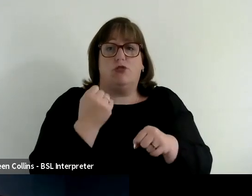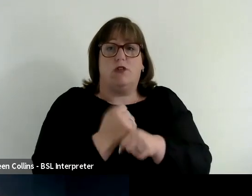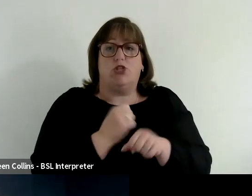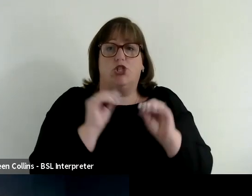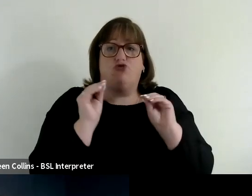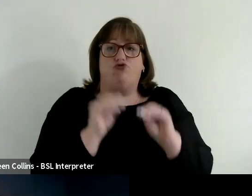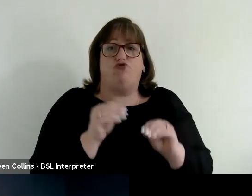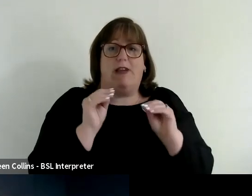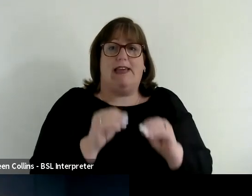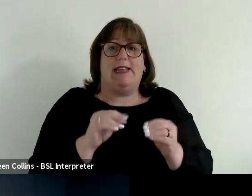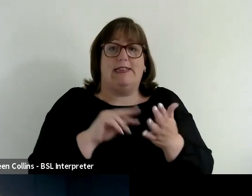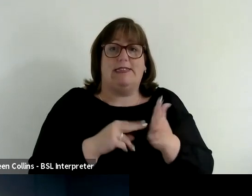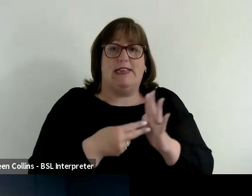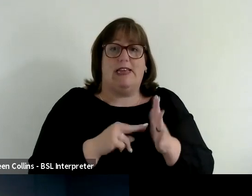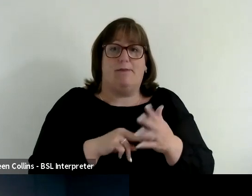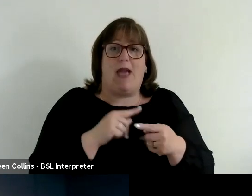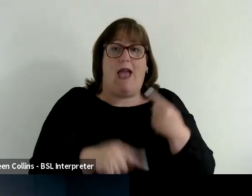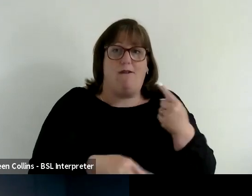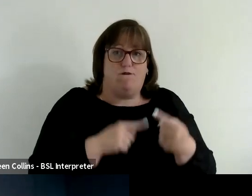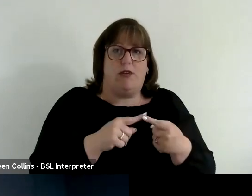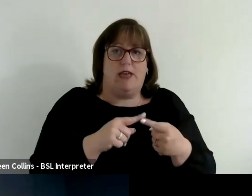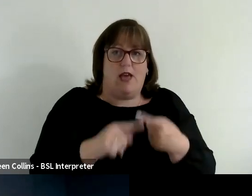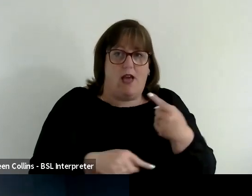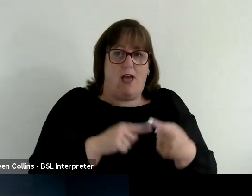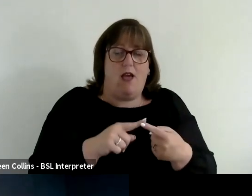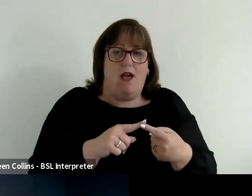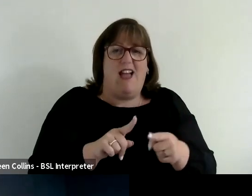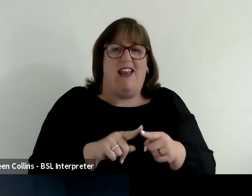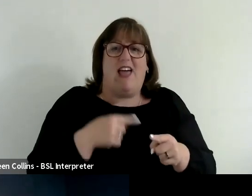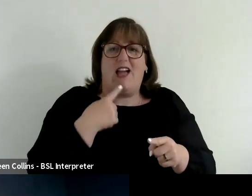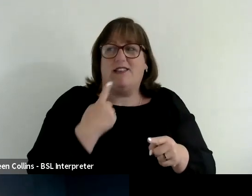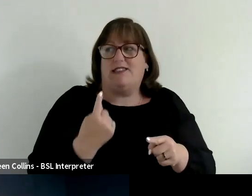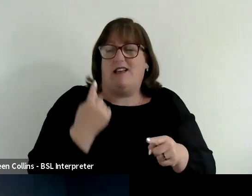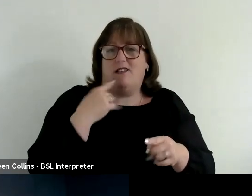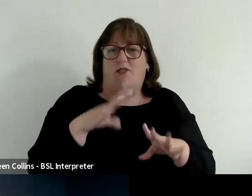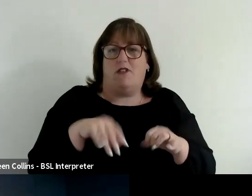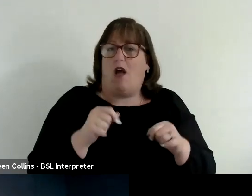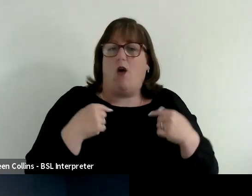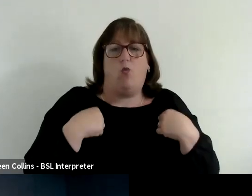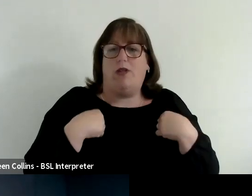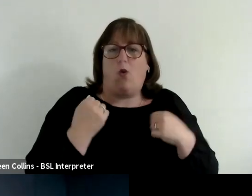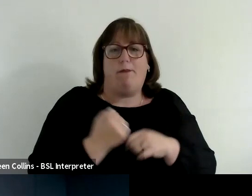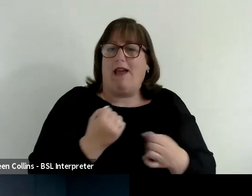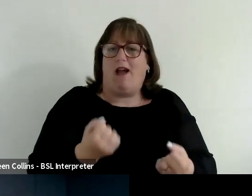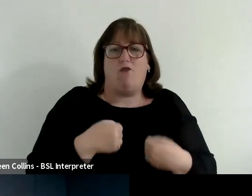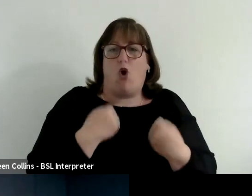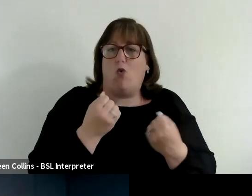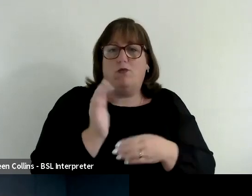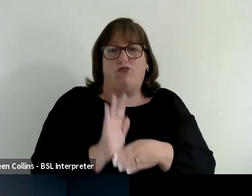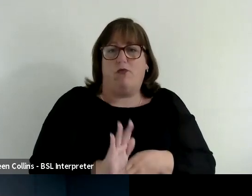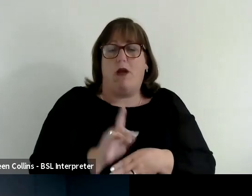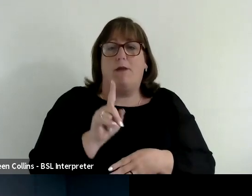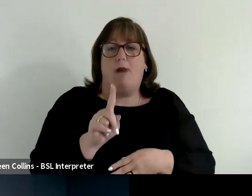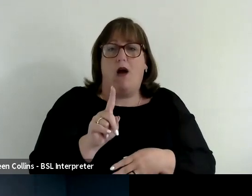that we don't make our own programmes, but actually we have a responsibility to help the industry become